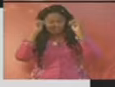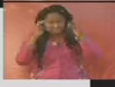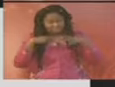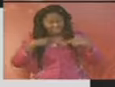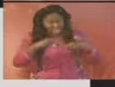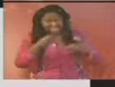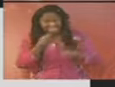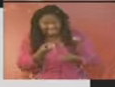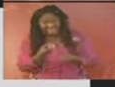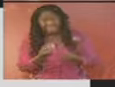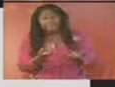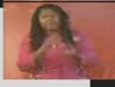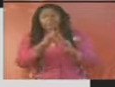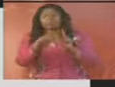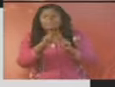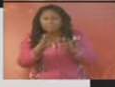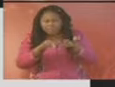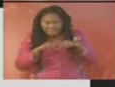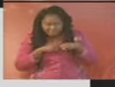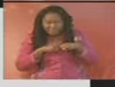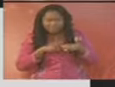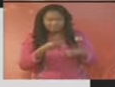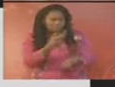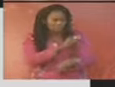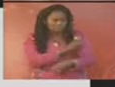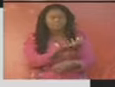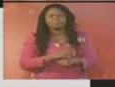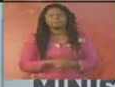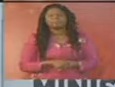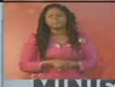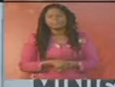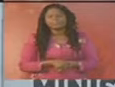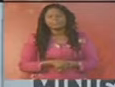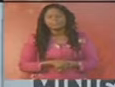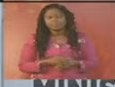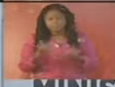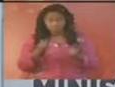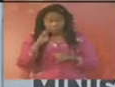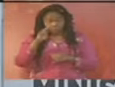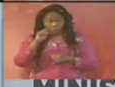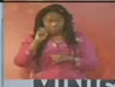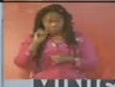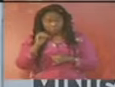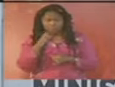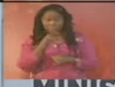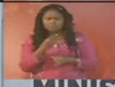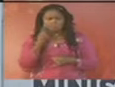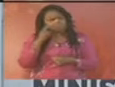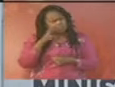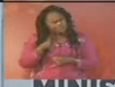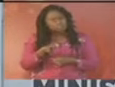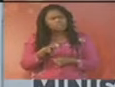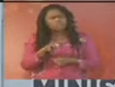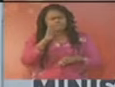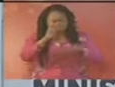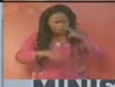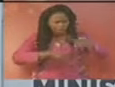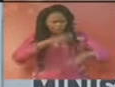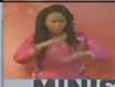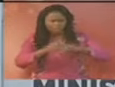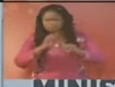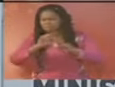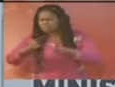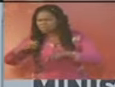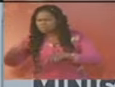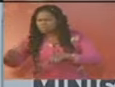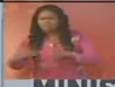50%. It's really epidemiological modeling that we are doing to see worldwide what percent herd immunity. So